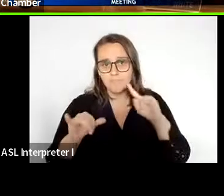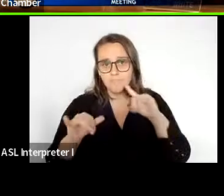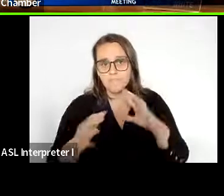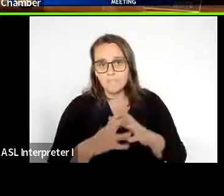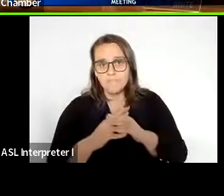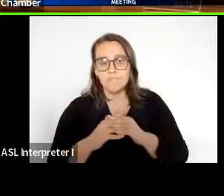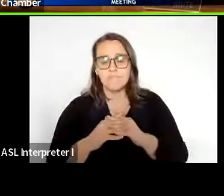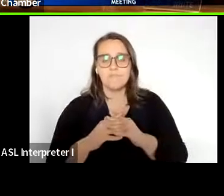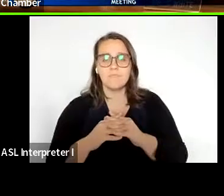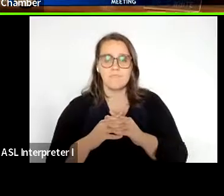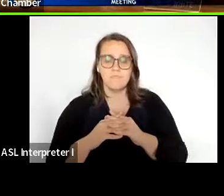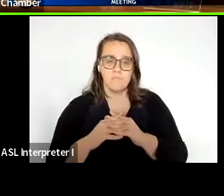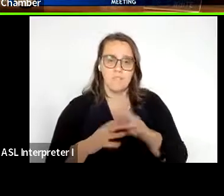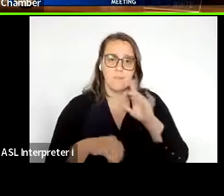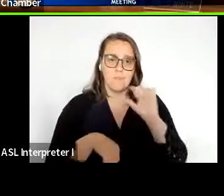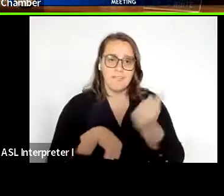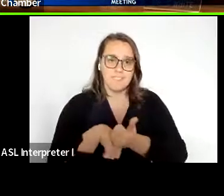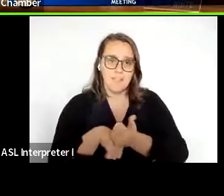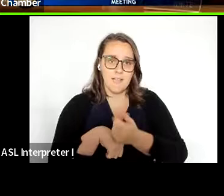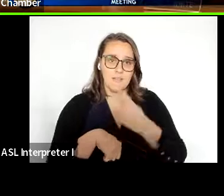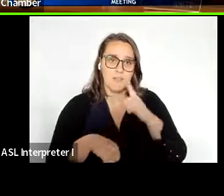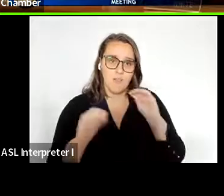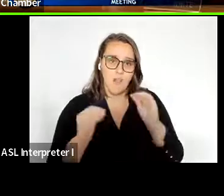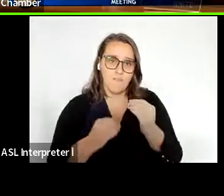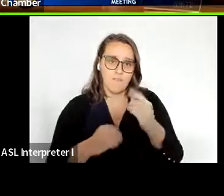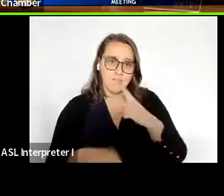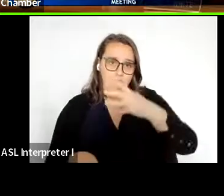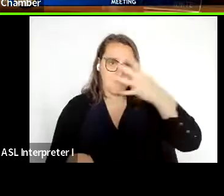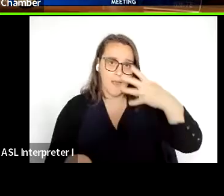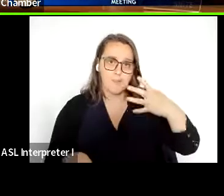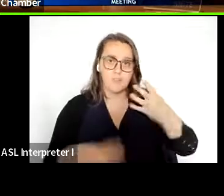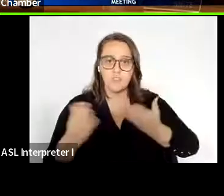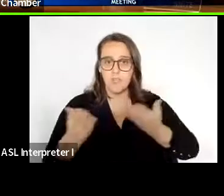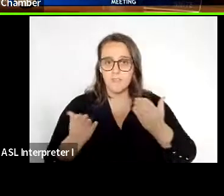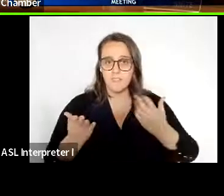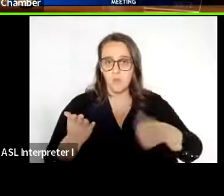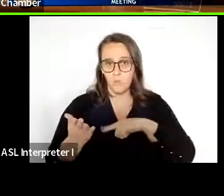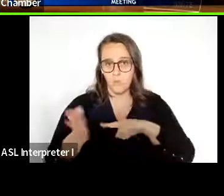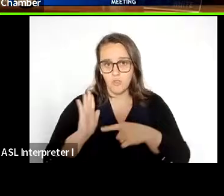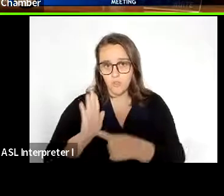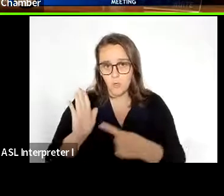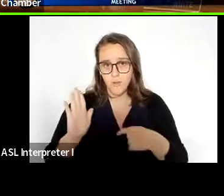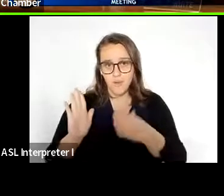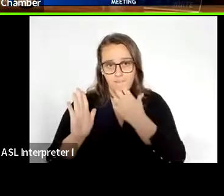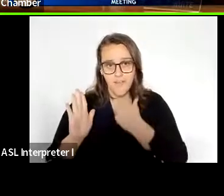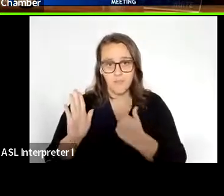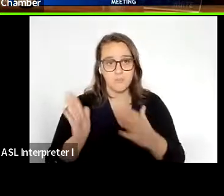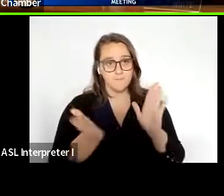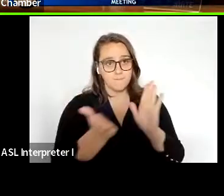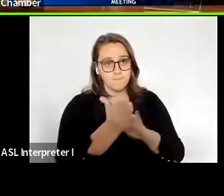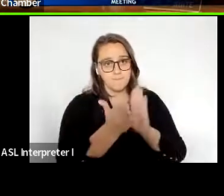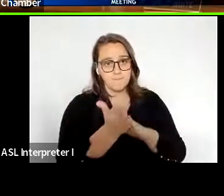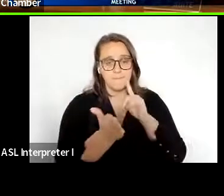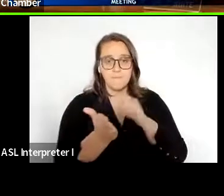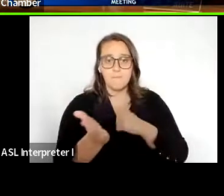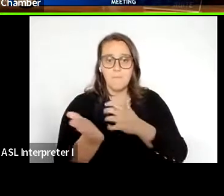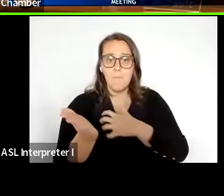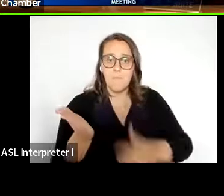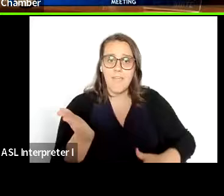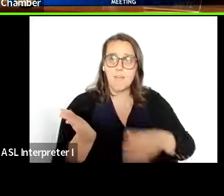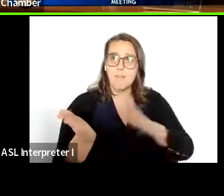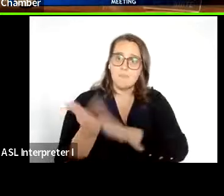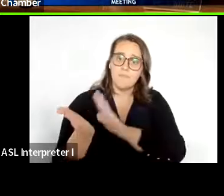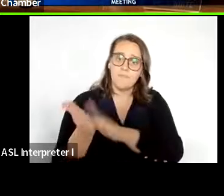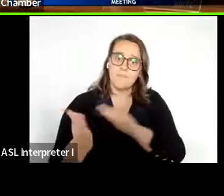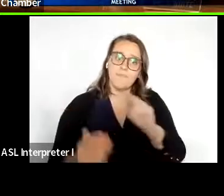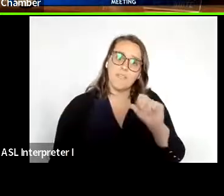establishing the Office of Migrant Services, we are living out these DC values. And I want to commend Mayor Bowser and my colleague, Councilmember Nadeau, for working